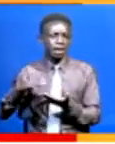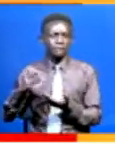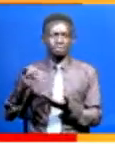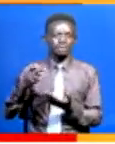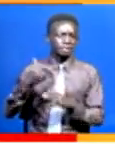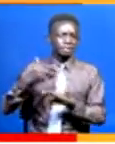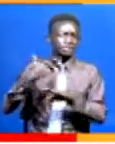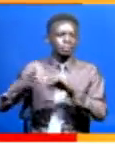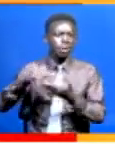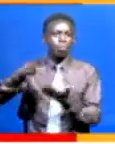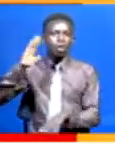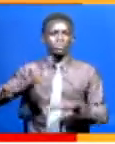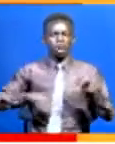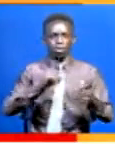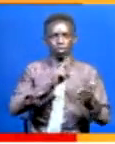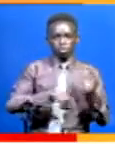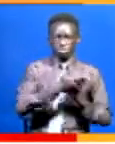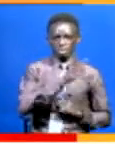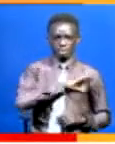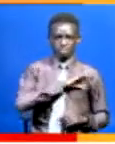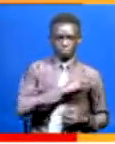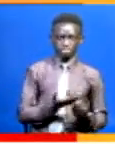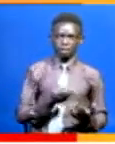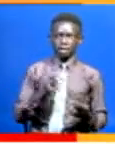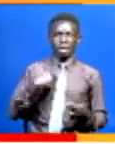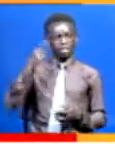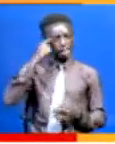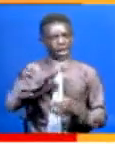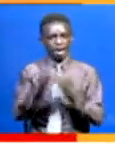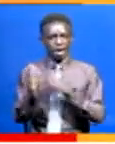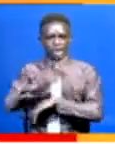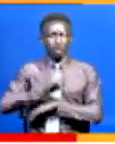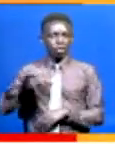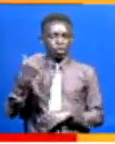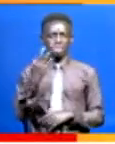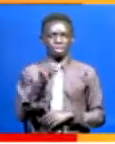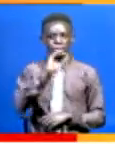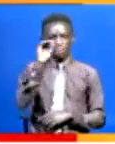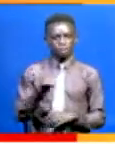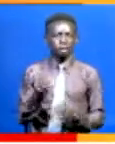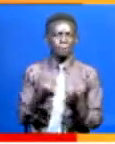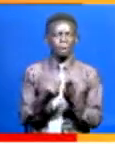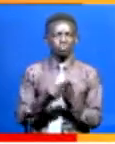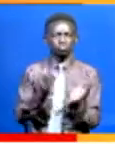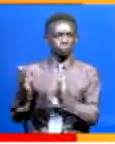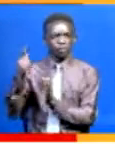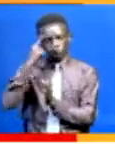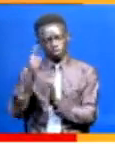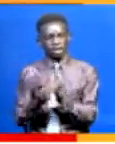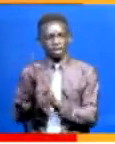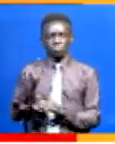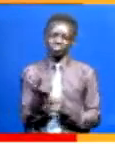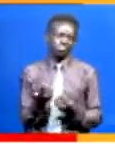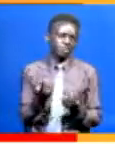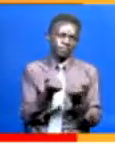expenditure. So that at the end of the day, I think it's supposed to be 30% of the money should go to development, mm-hmm. and very few counties do that.